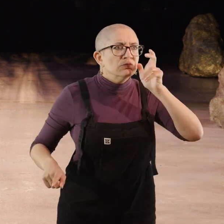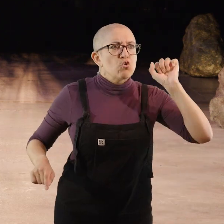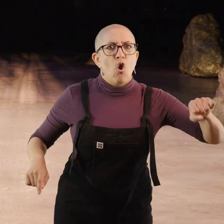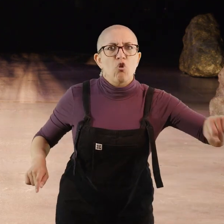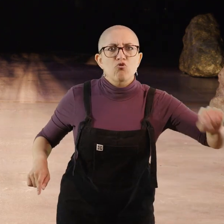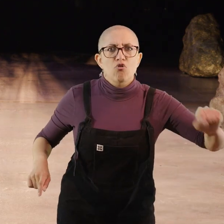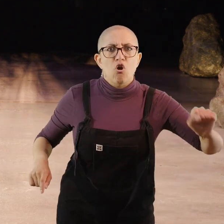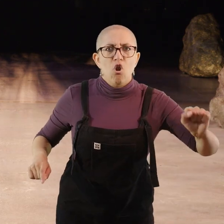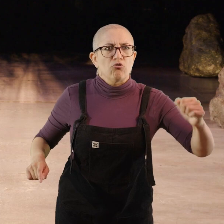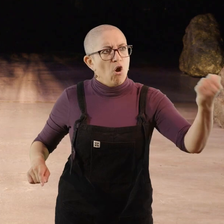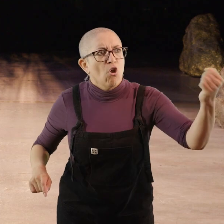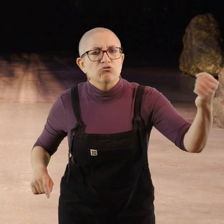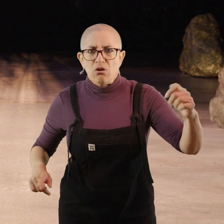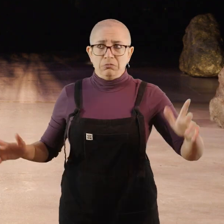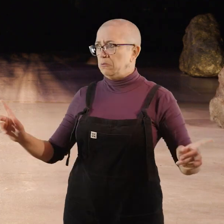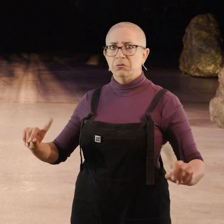Whence is that knocking?